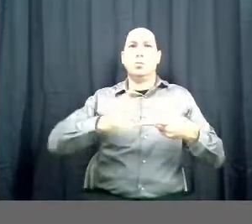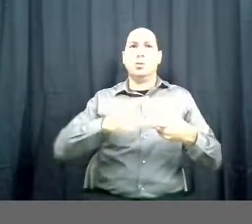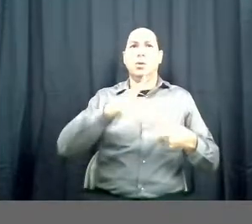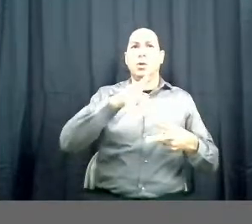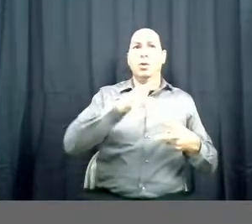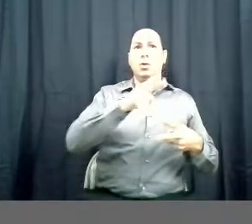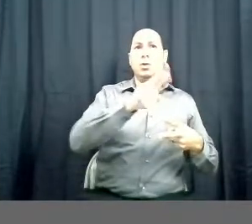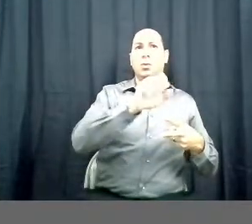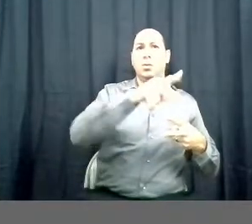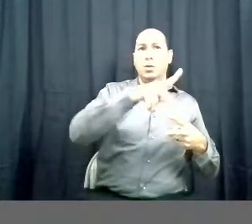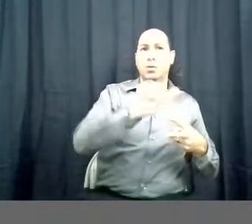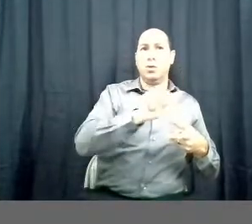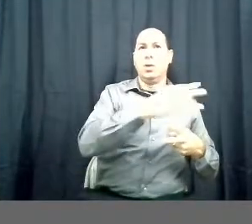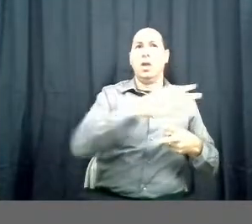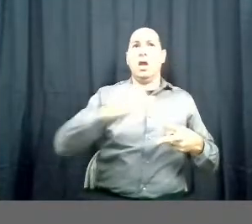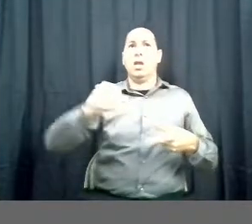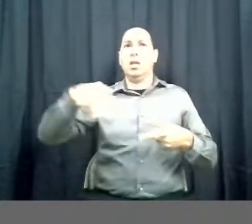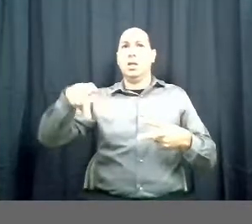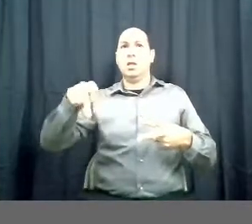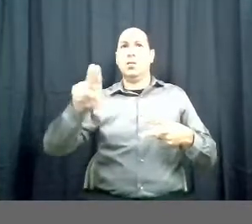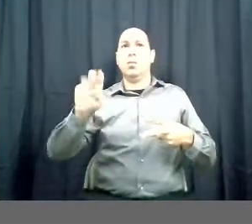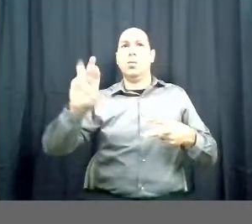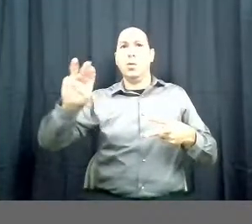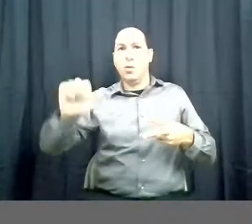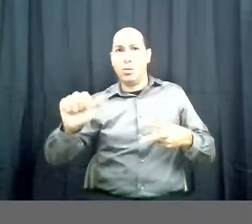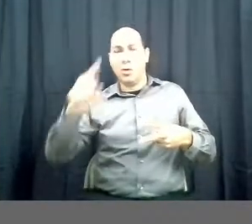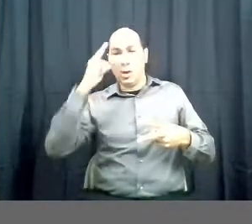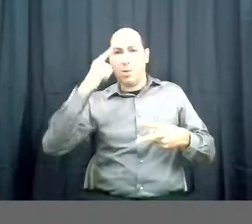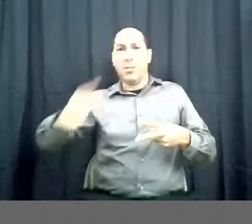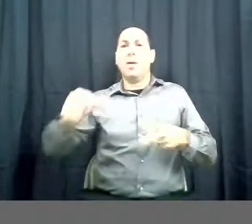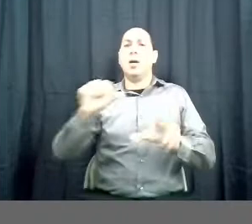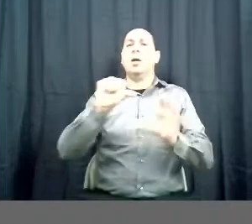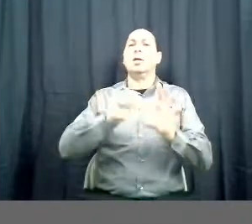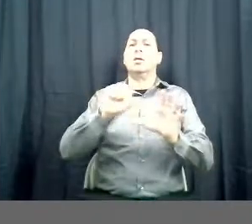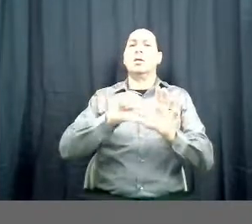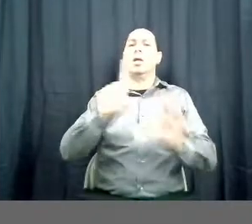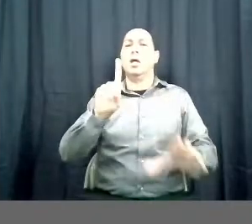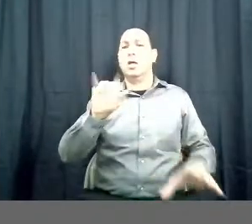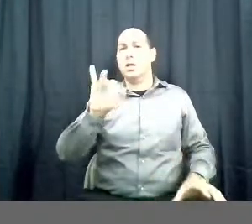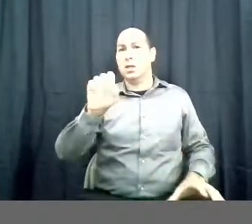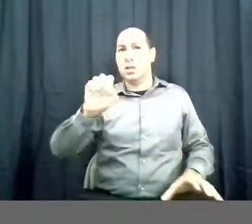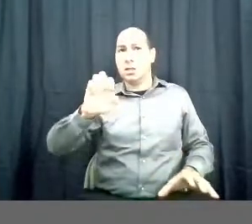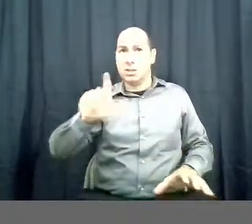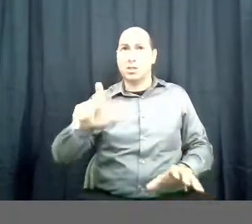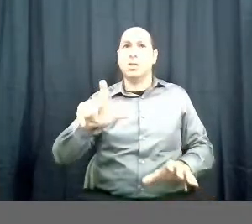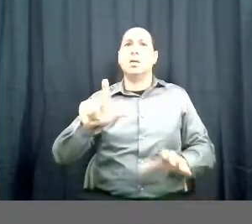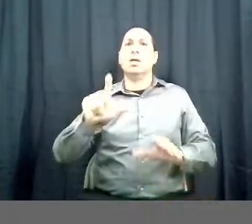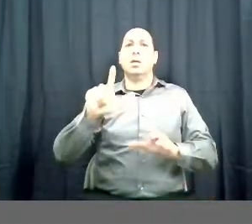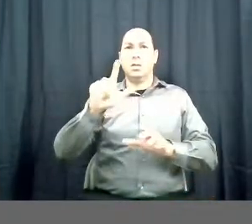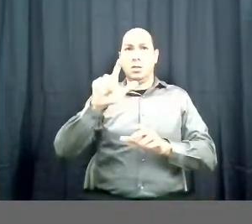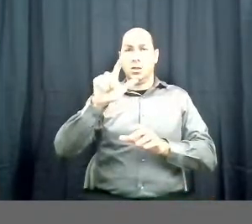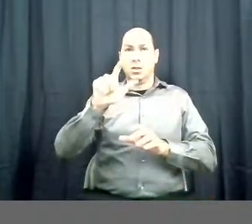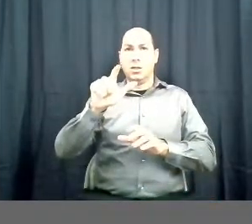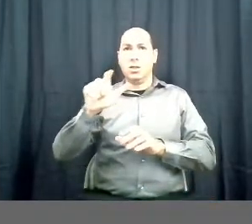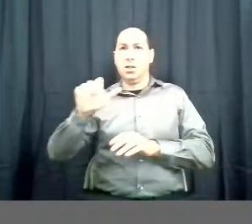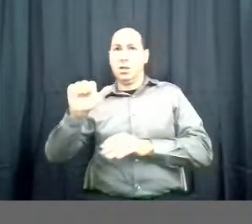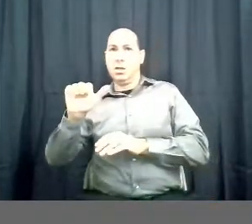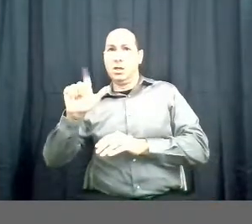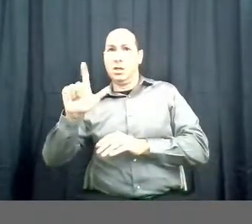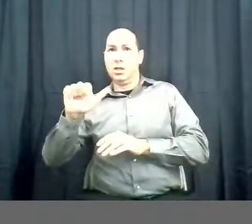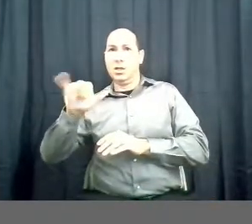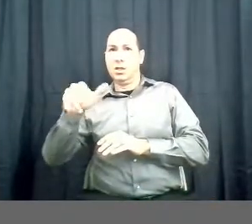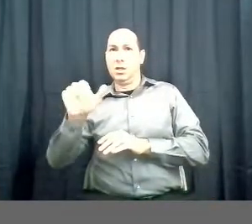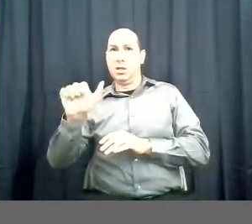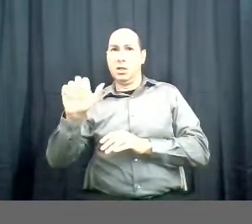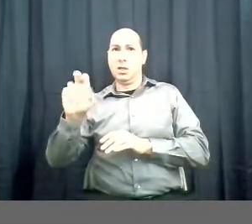PUMA for diesel fuel. And Alejandro Figueroa, Infrastructure Director, hopefully